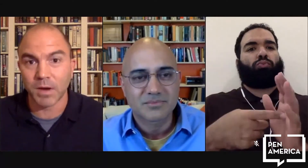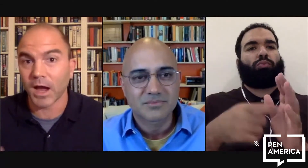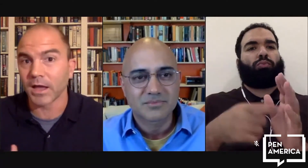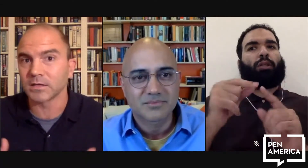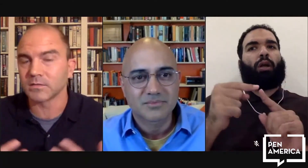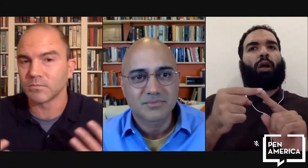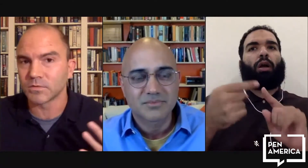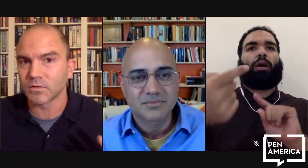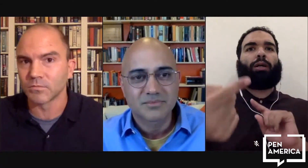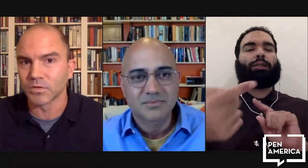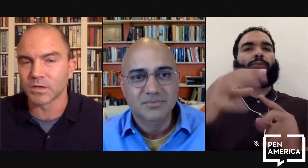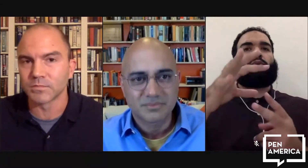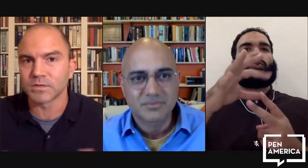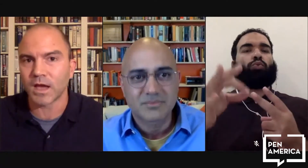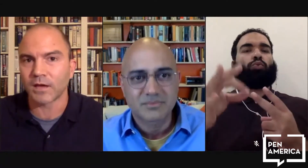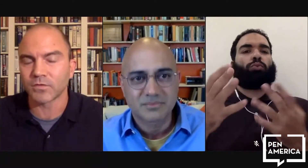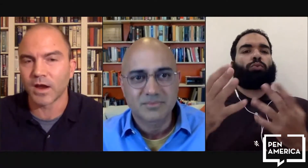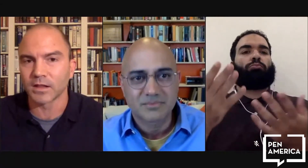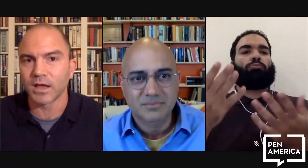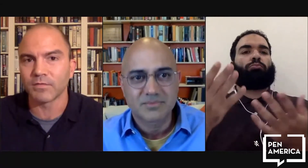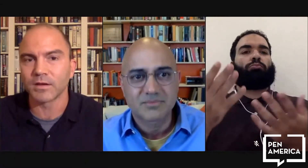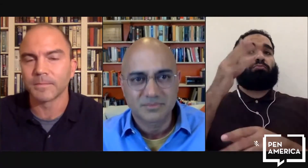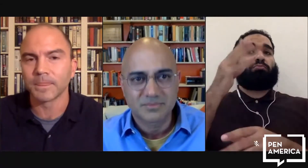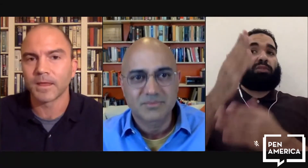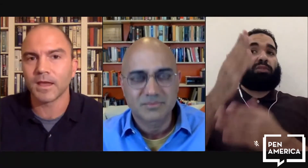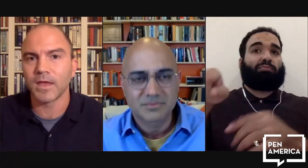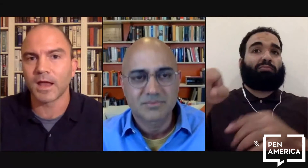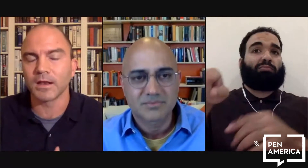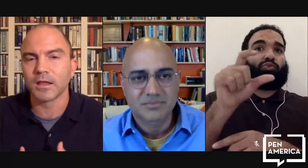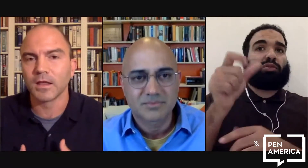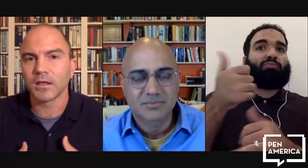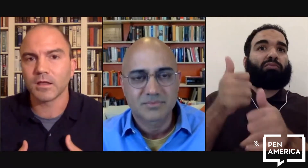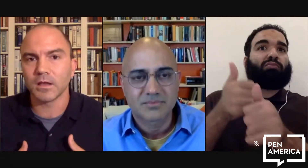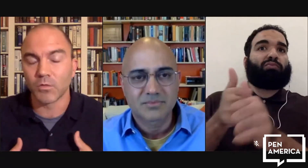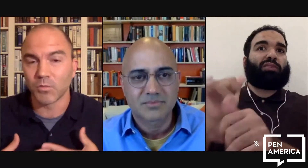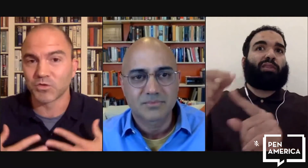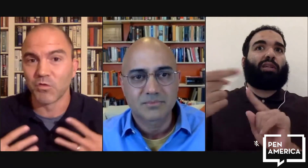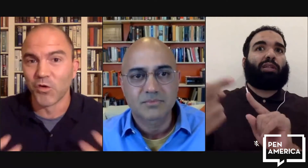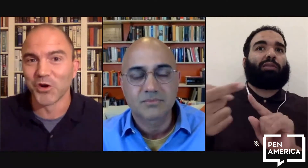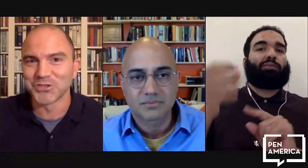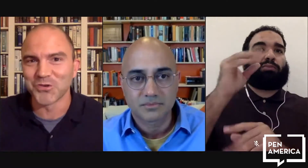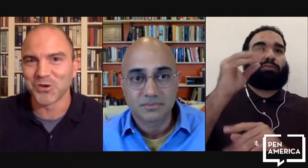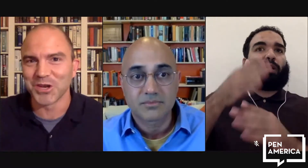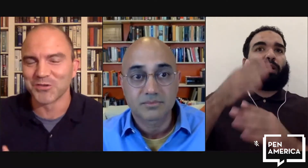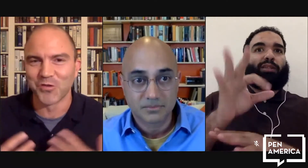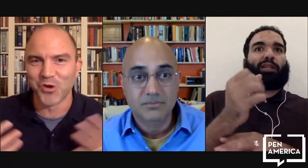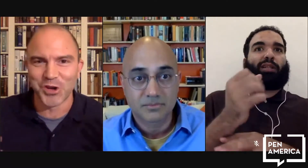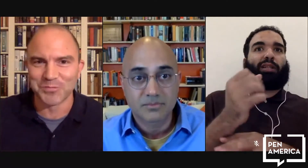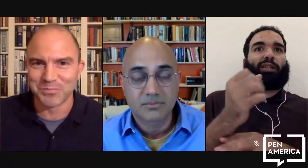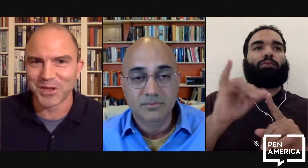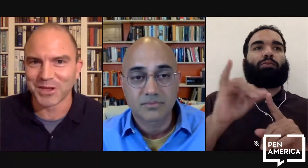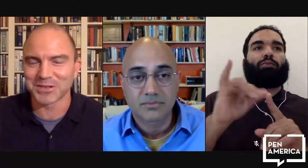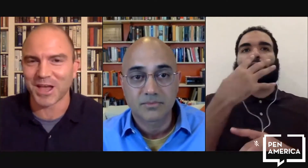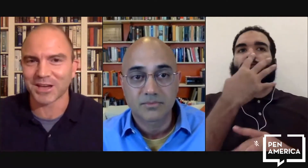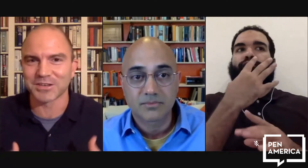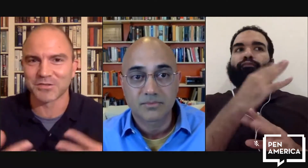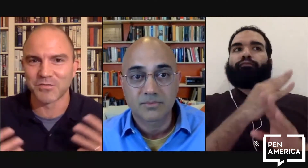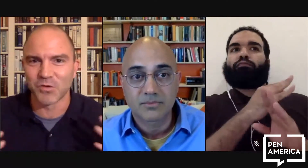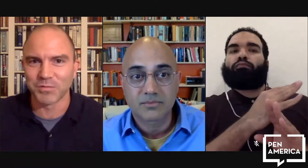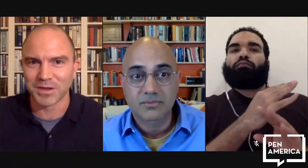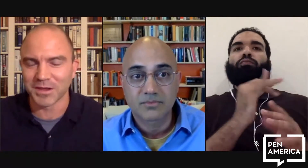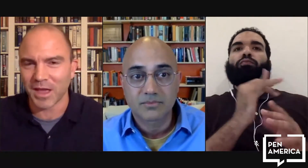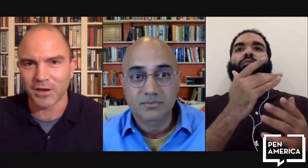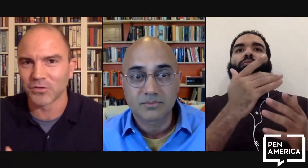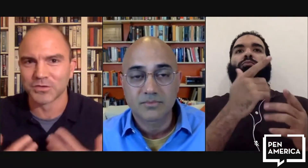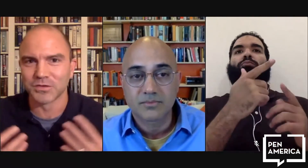made by certain Muslims after 9/11, in that, to avoid scrutiny, to avoid being attacked, to